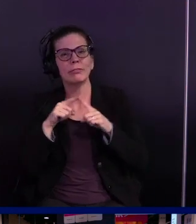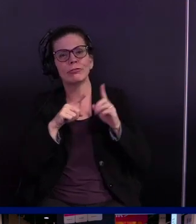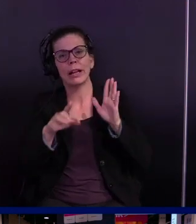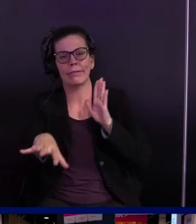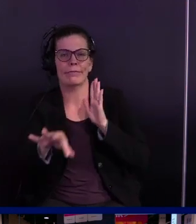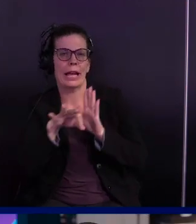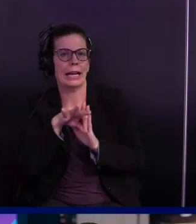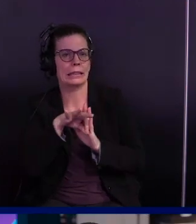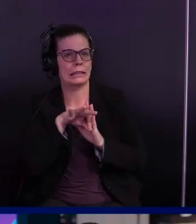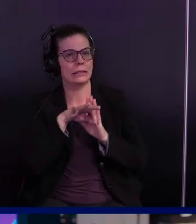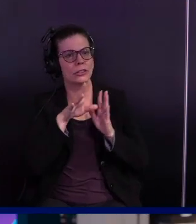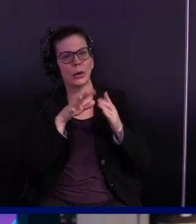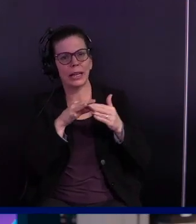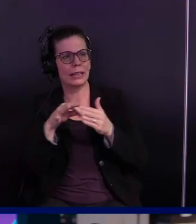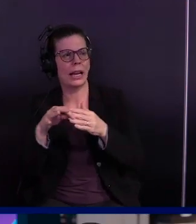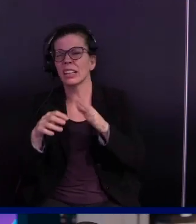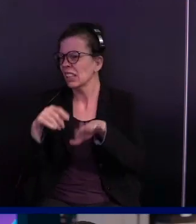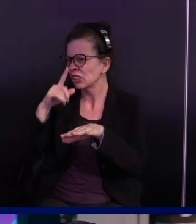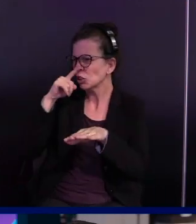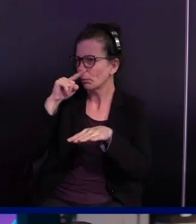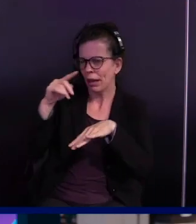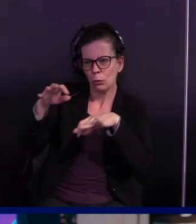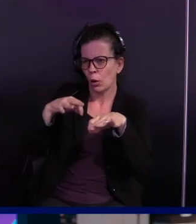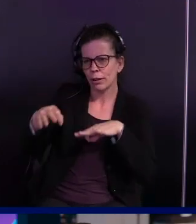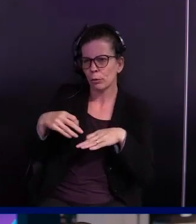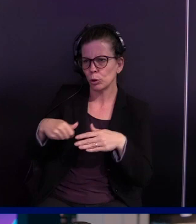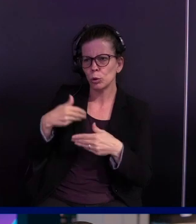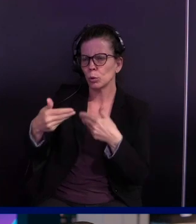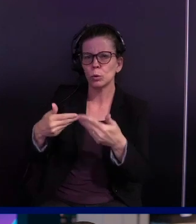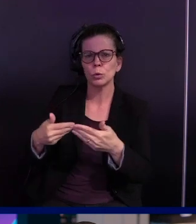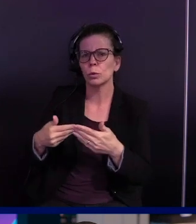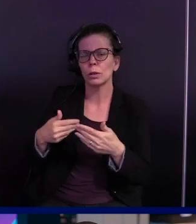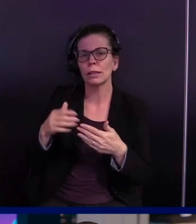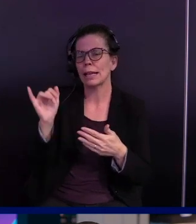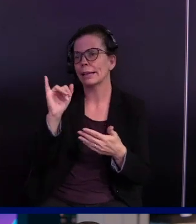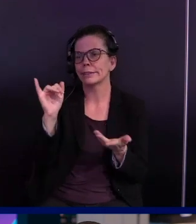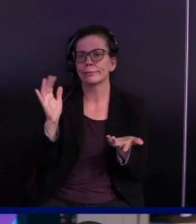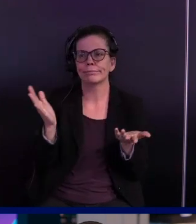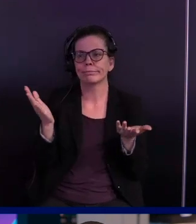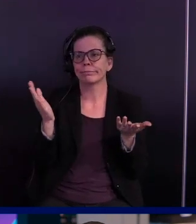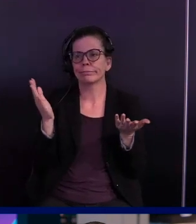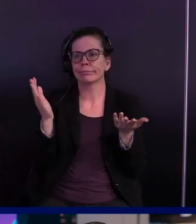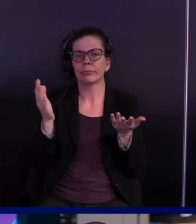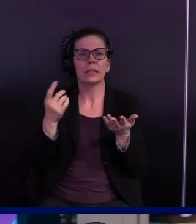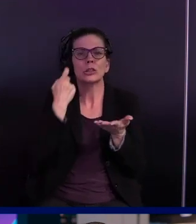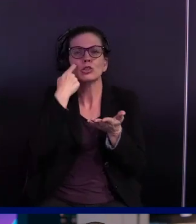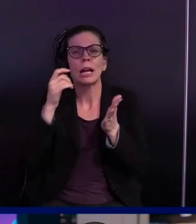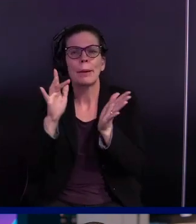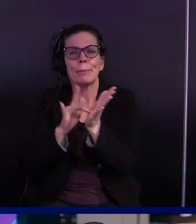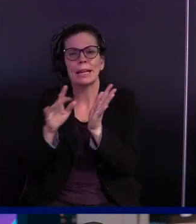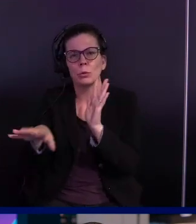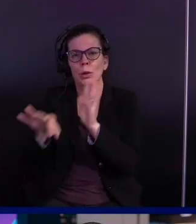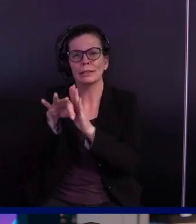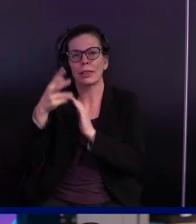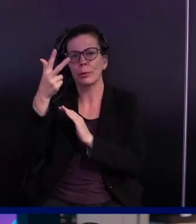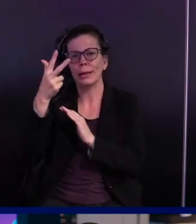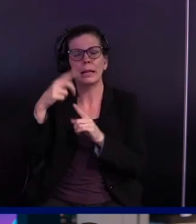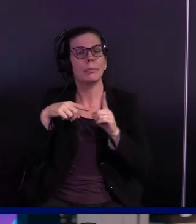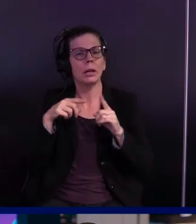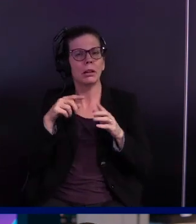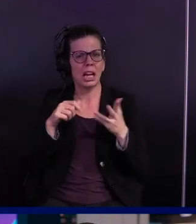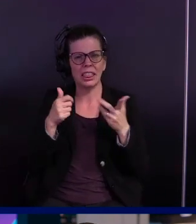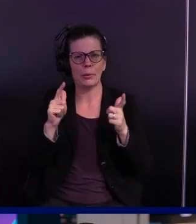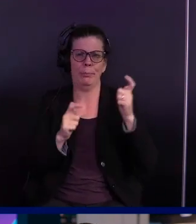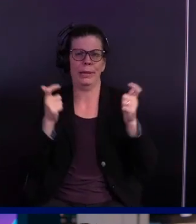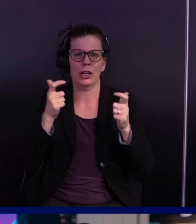can guide you more or less through. Yeah, can you walk through some of these? Like give us like the one you just picked was 3, but let's go through one of the